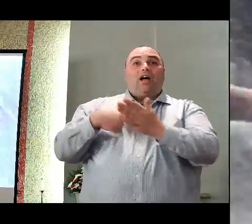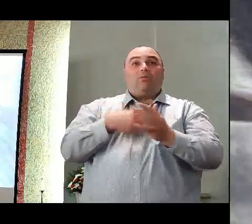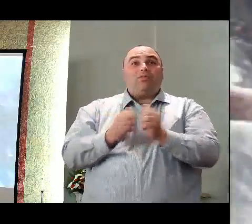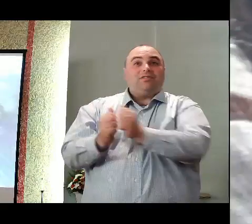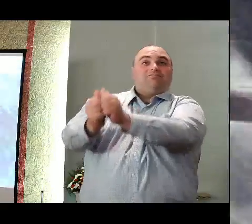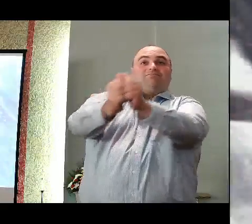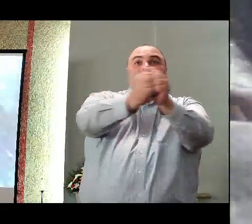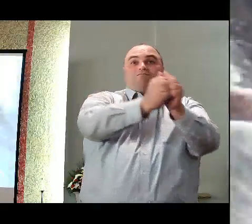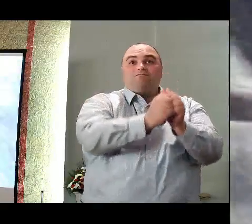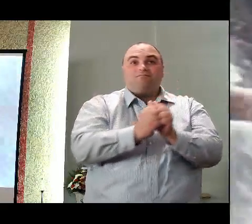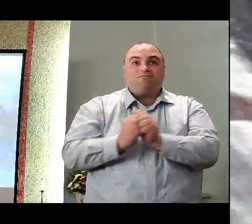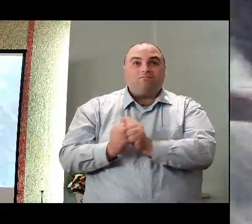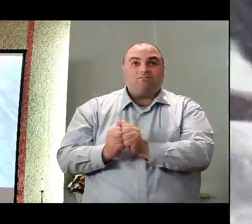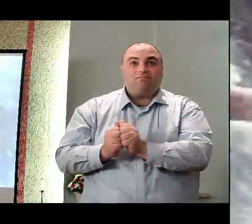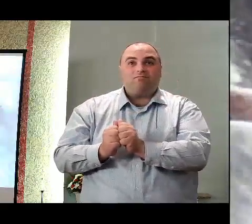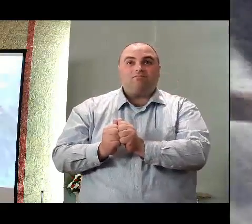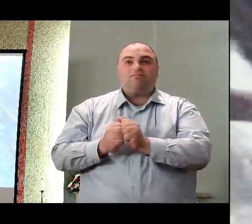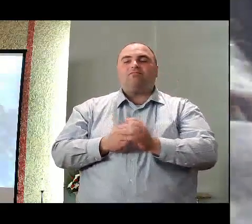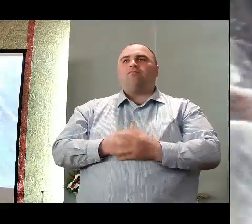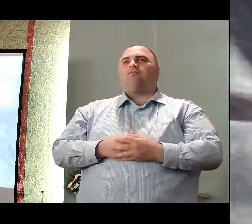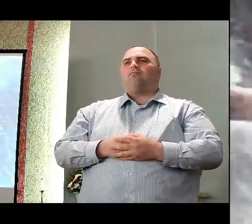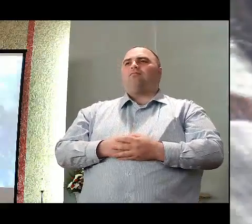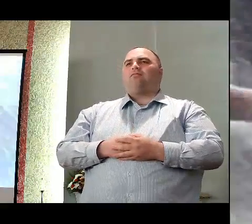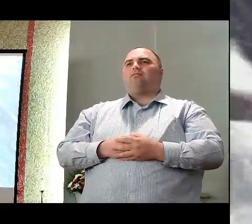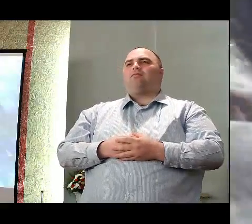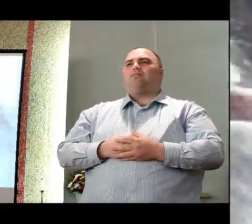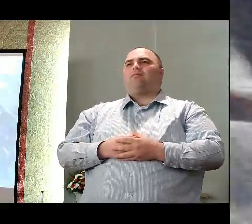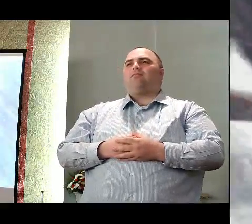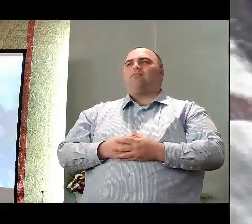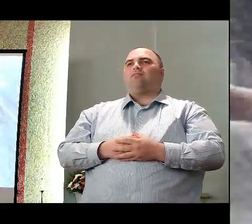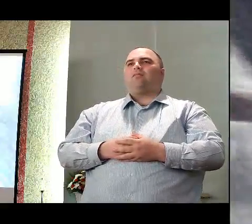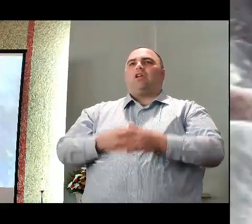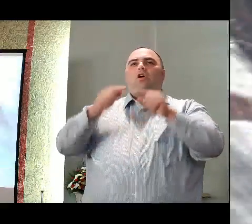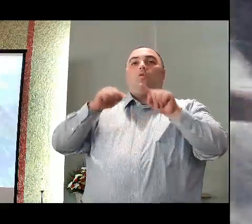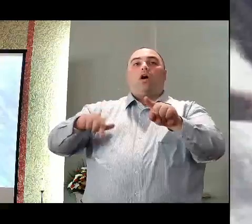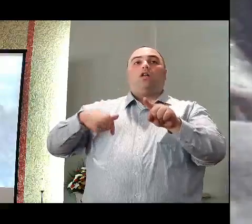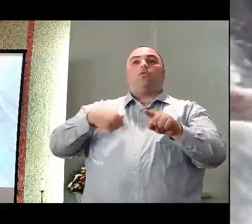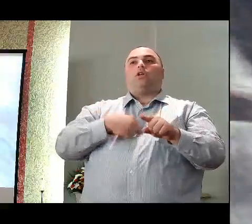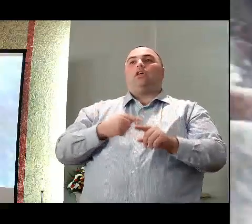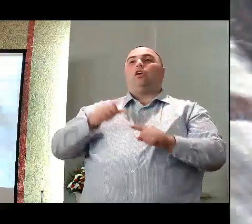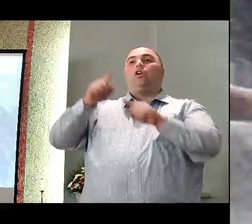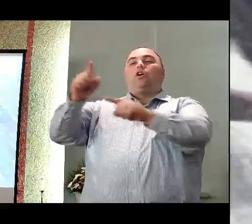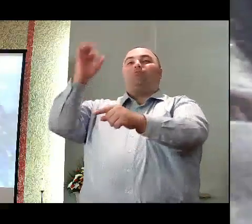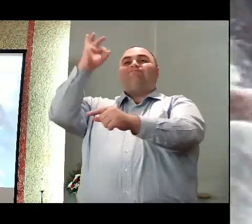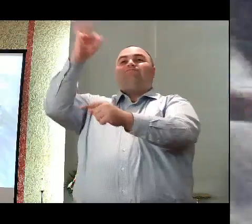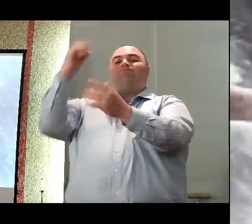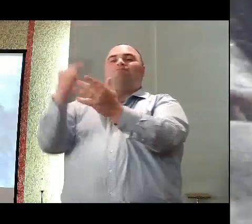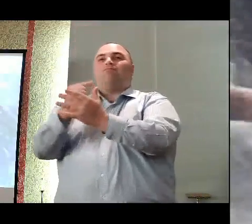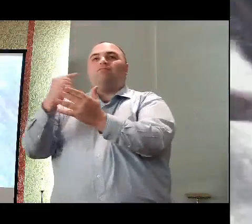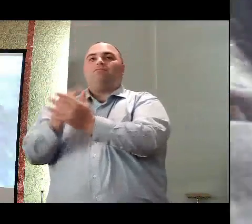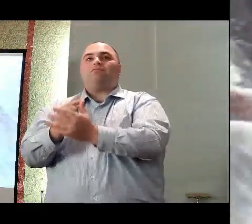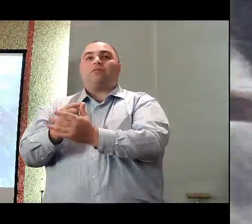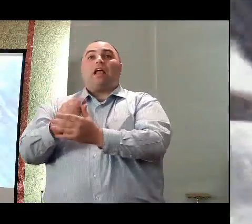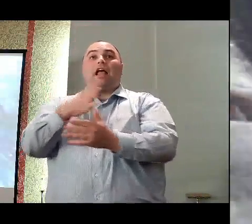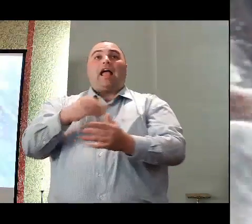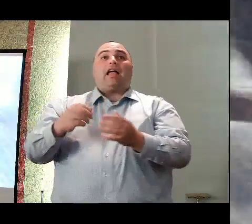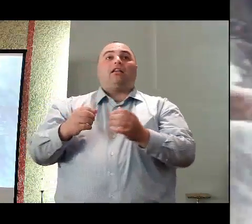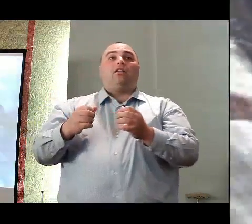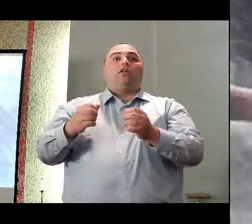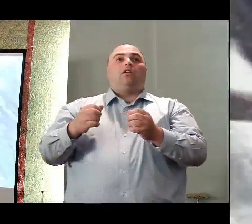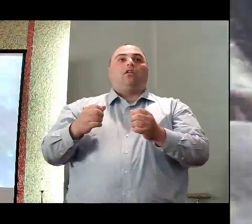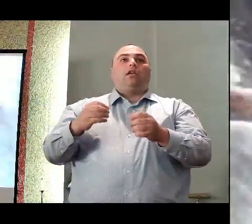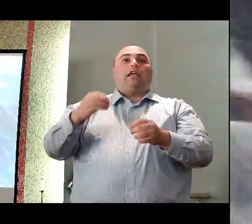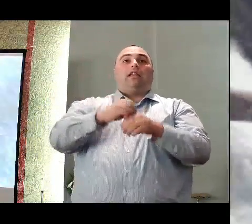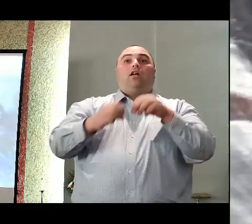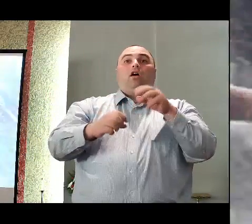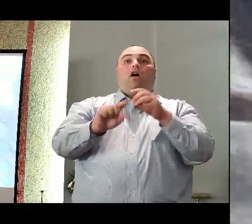fellow heirs with our wives and everyone else here, as we take your gospel onto our community, and also all over the world with many other partners